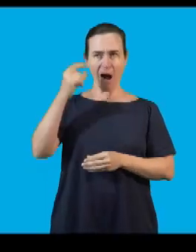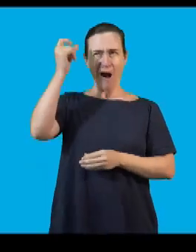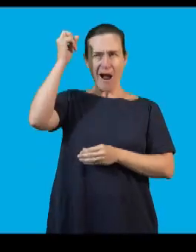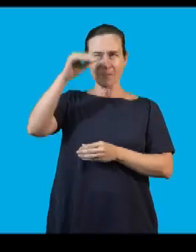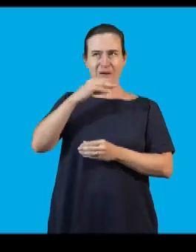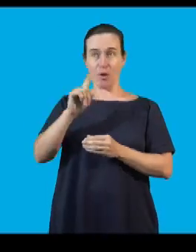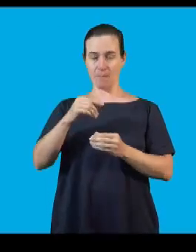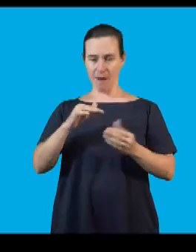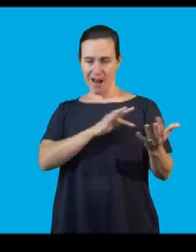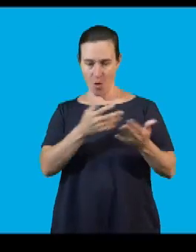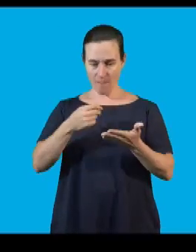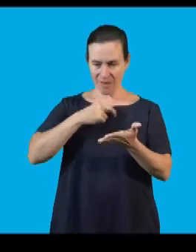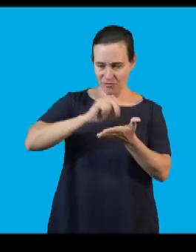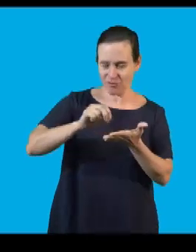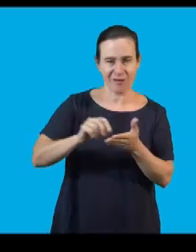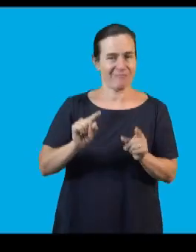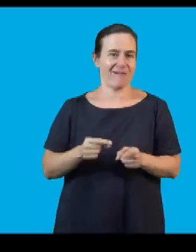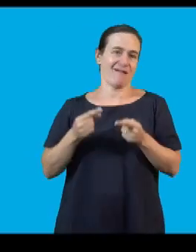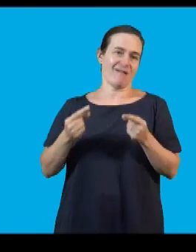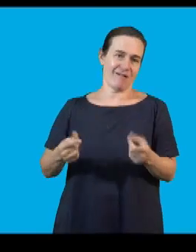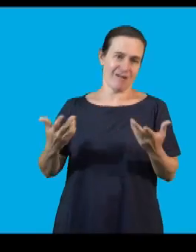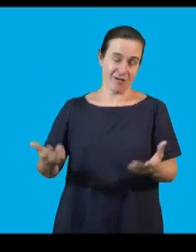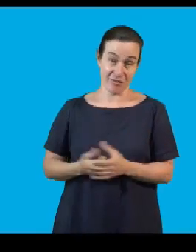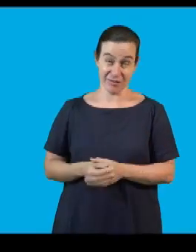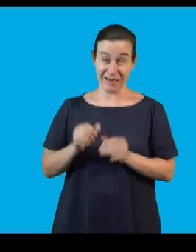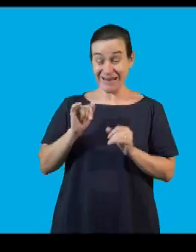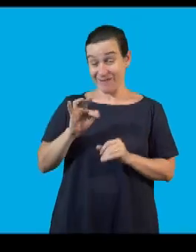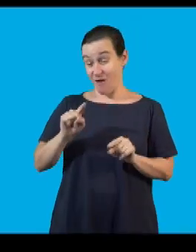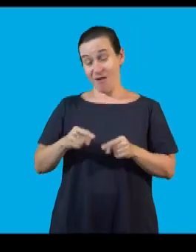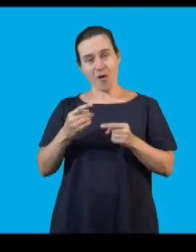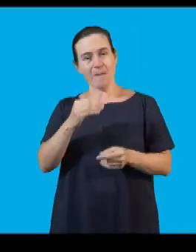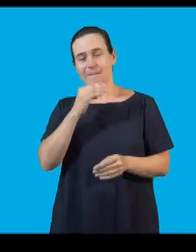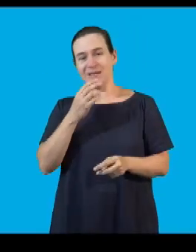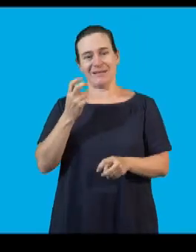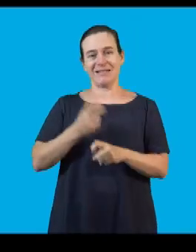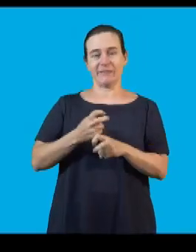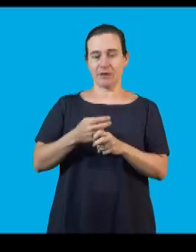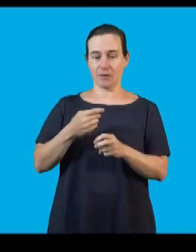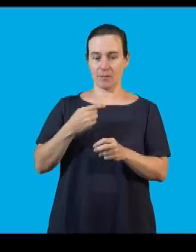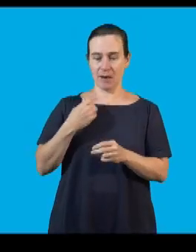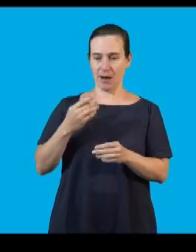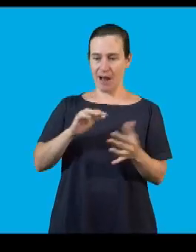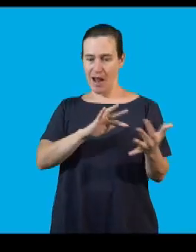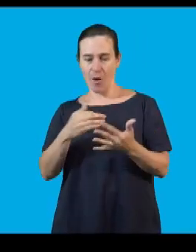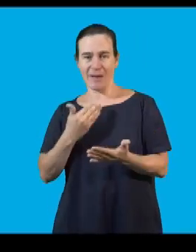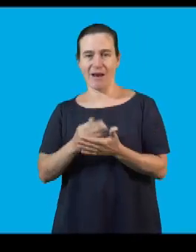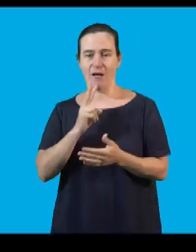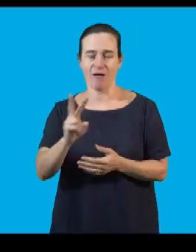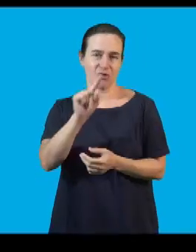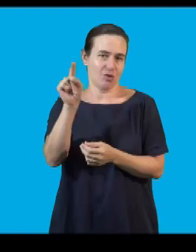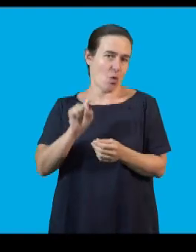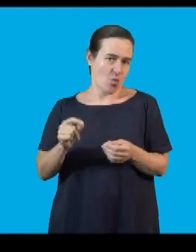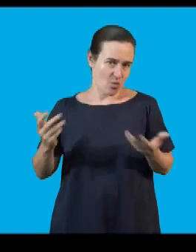describe it. So they're misreading the persuasive language. And if you're unable to do this, it's very difficult to respond